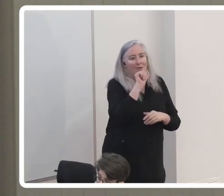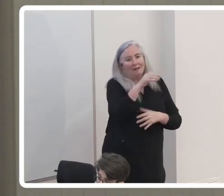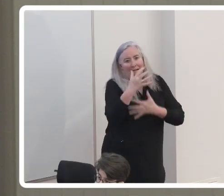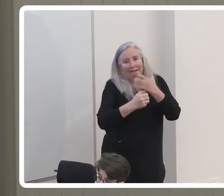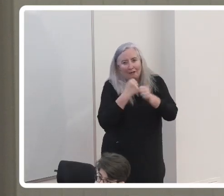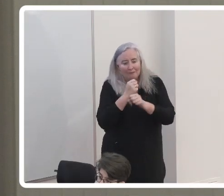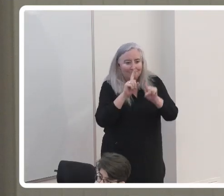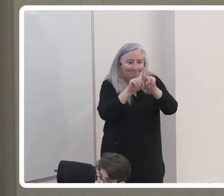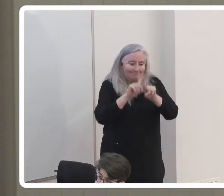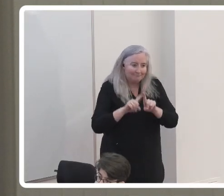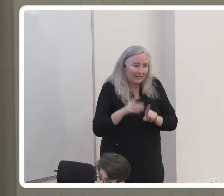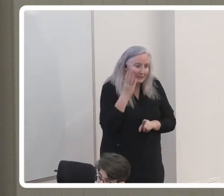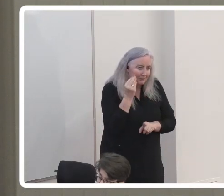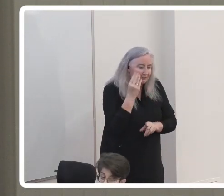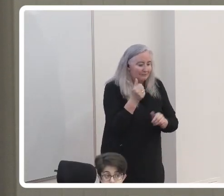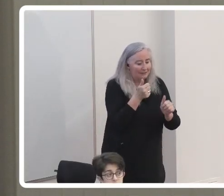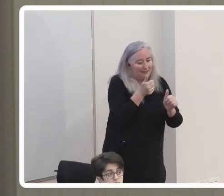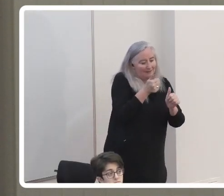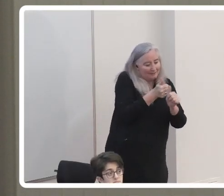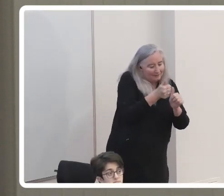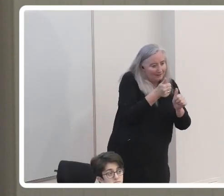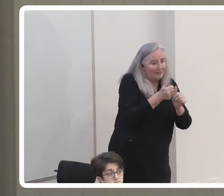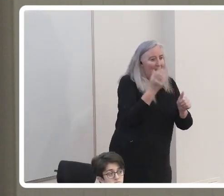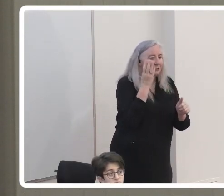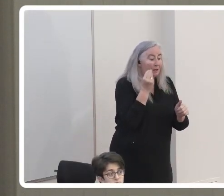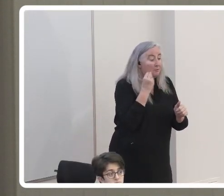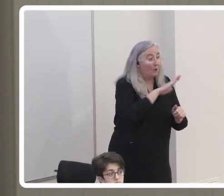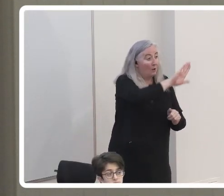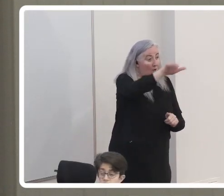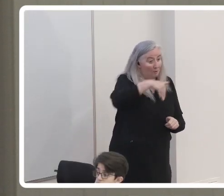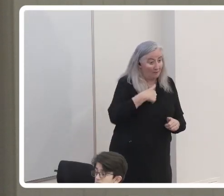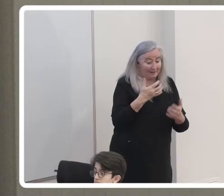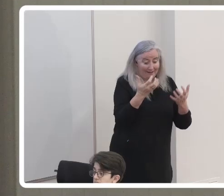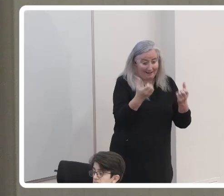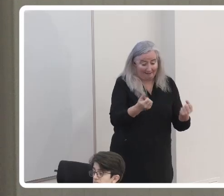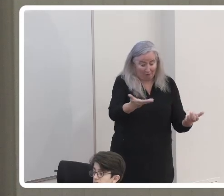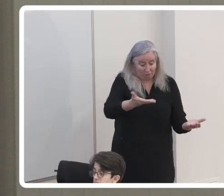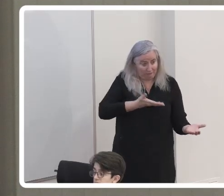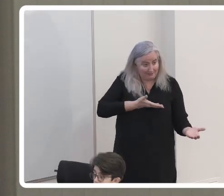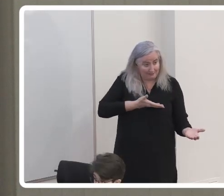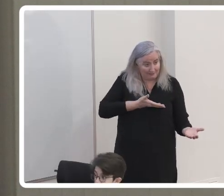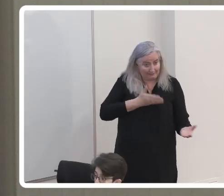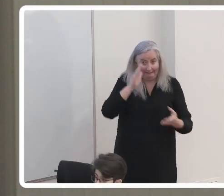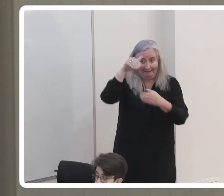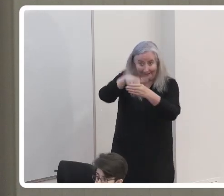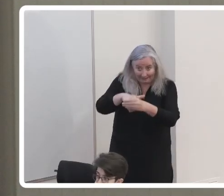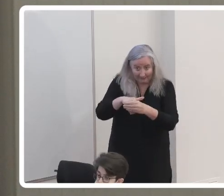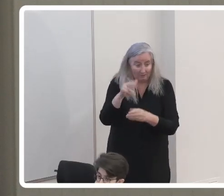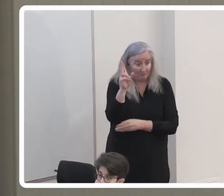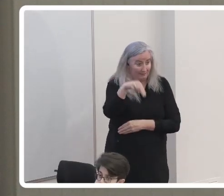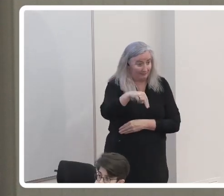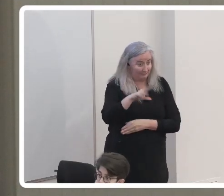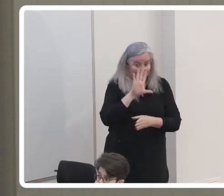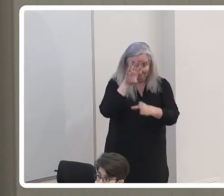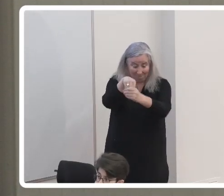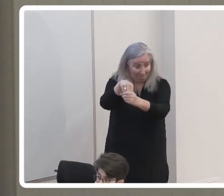experience, advocacy experience, we have every right to be the part of the UN ecosystem. And we should